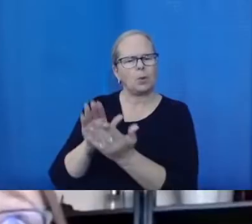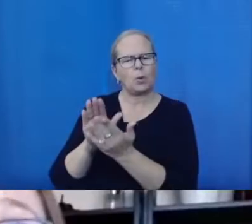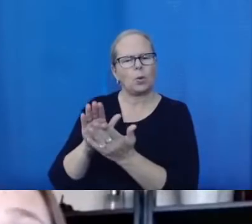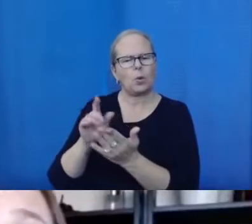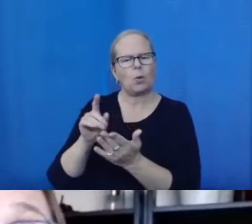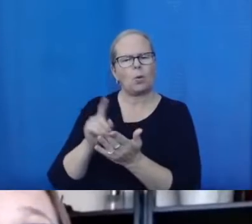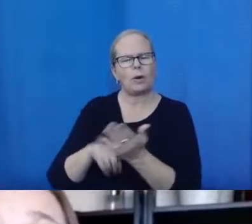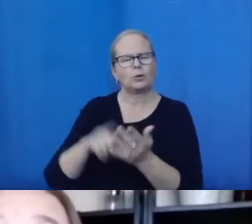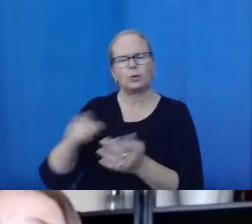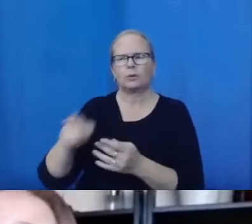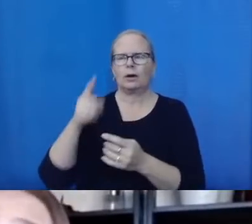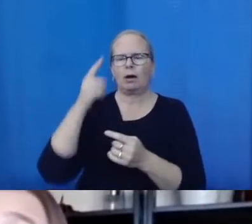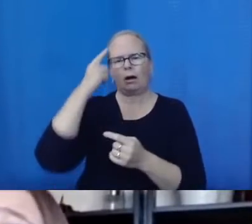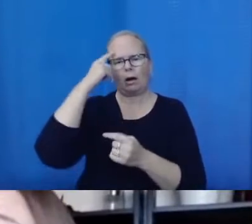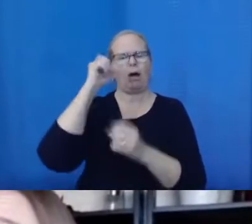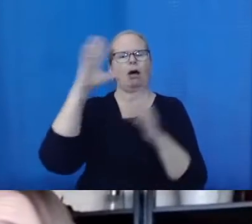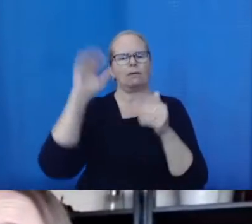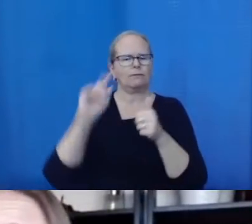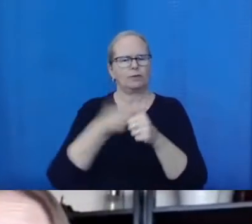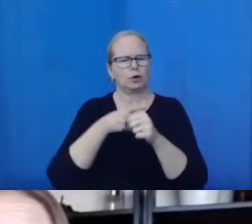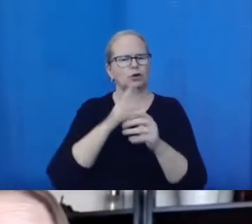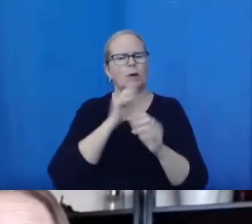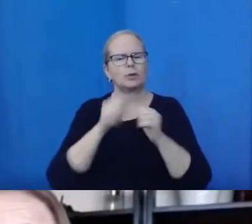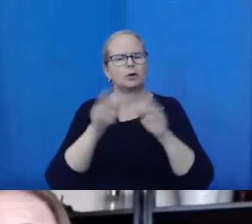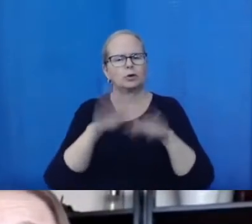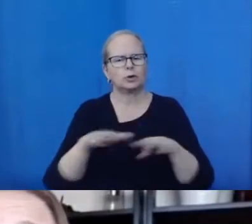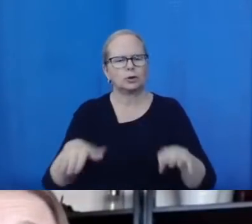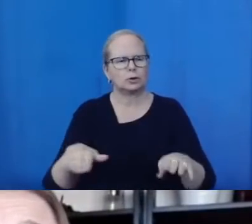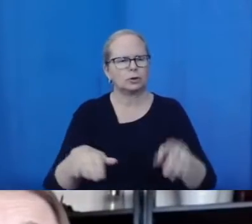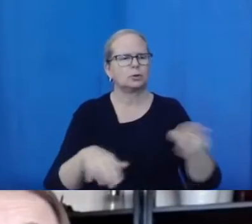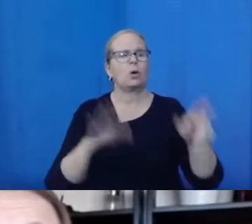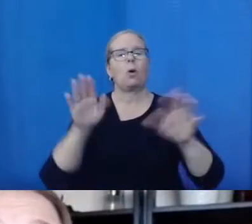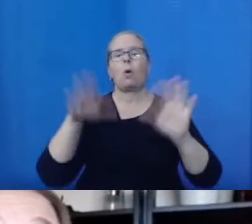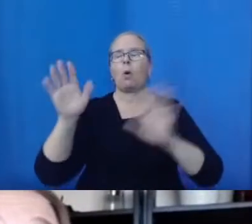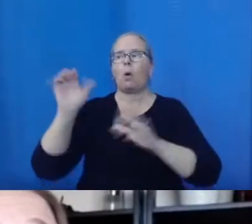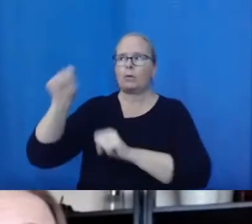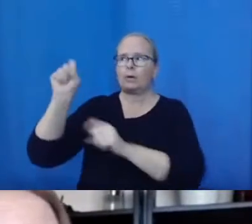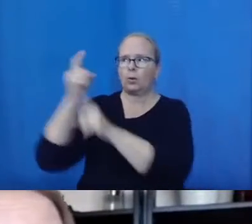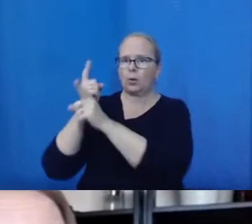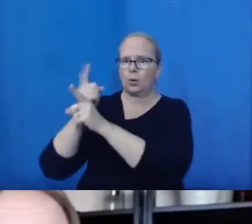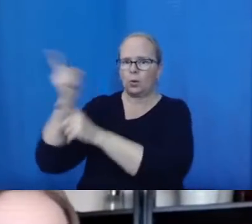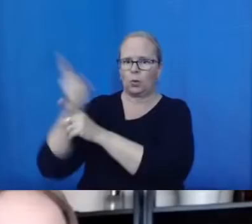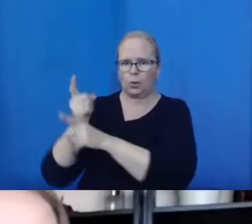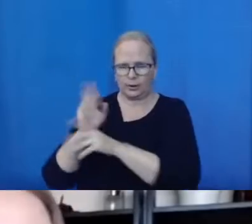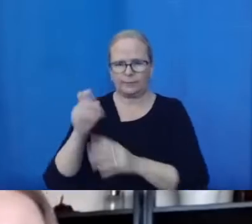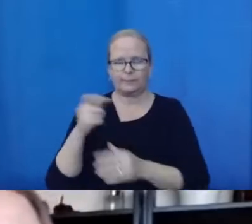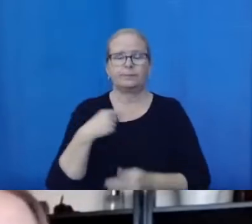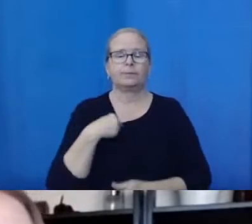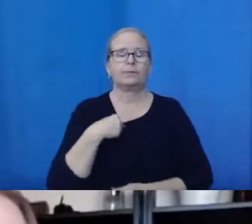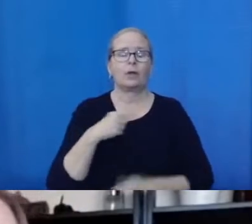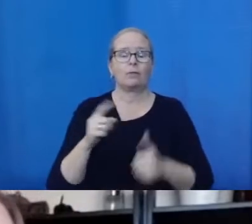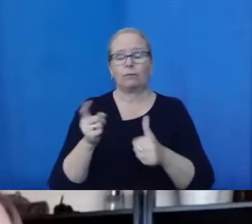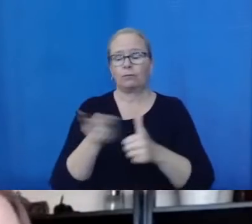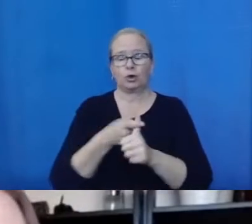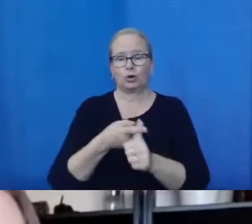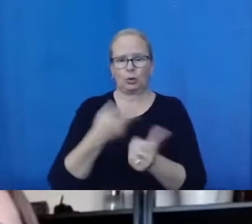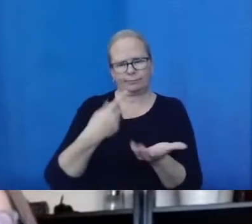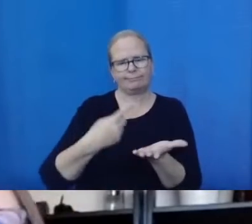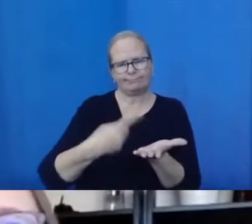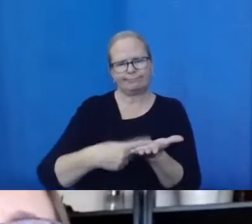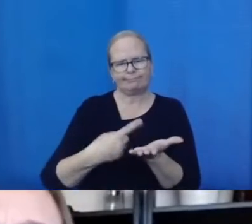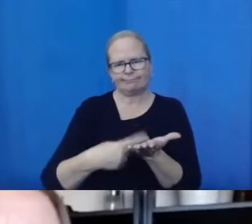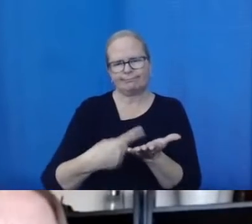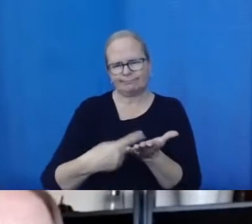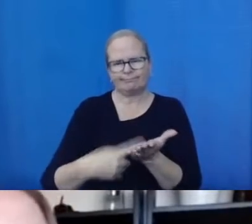things that I mean, first, when we're talking about COVID, being able to, the fact-based, that last slide kind of had some